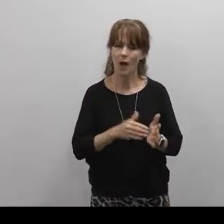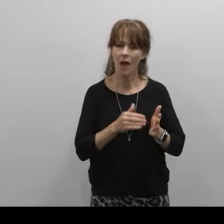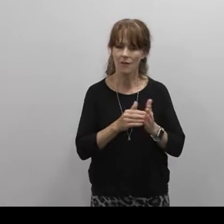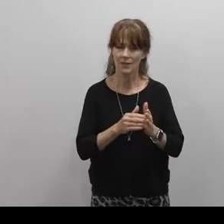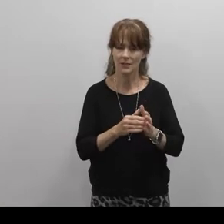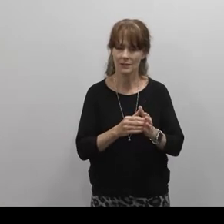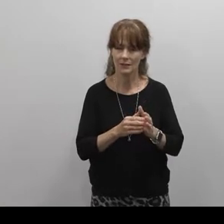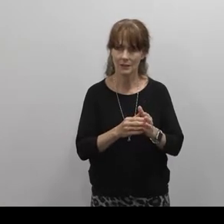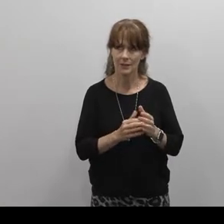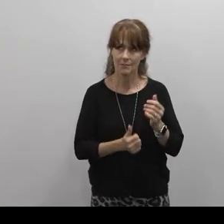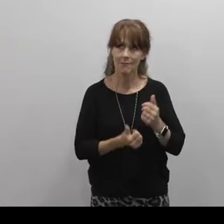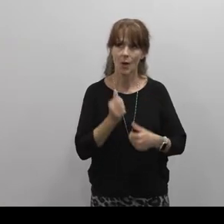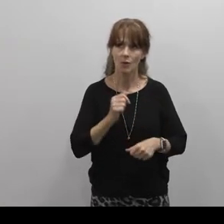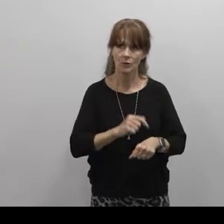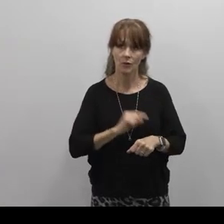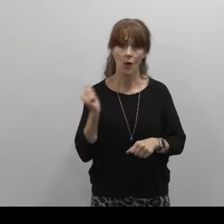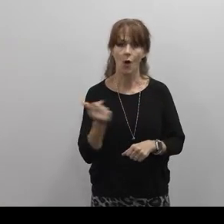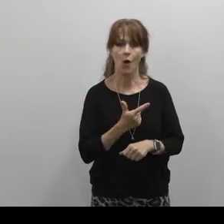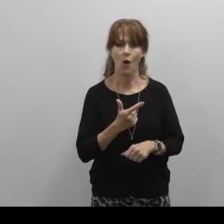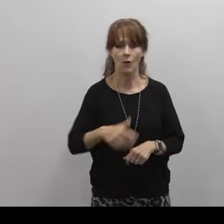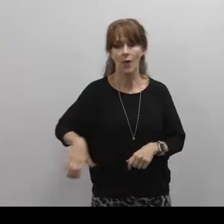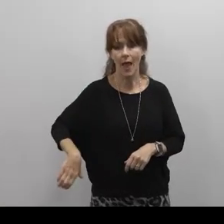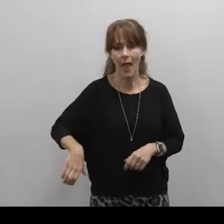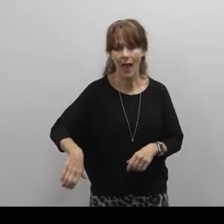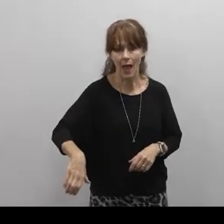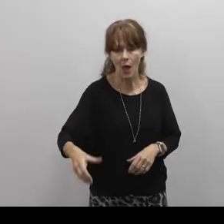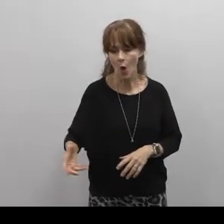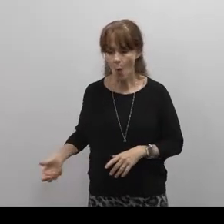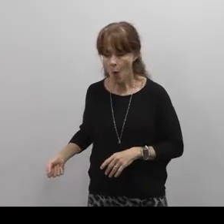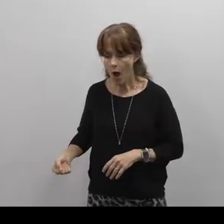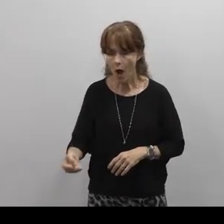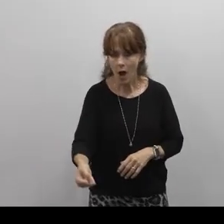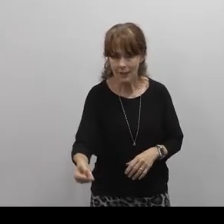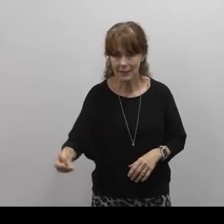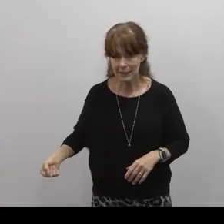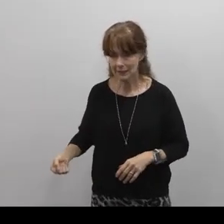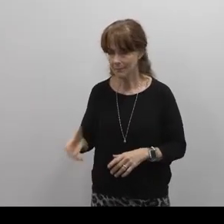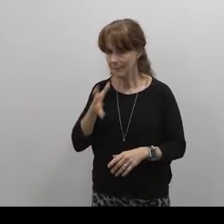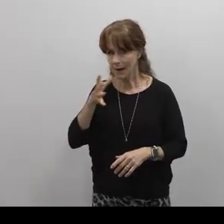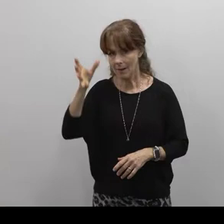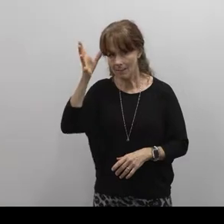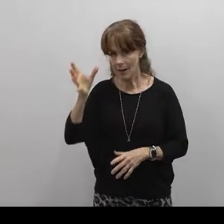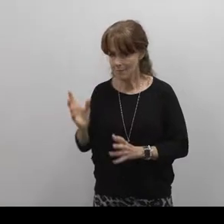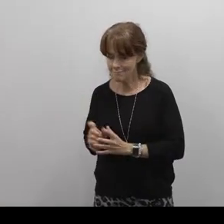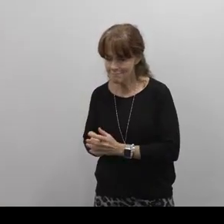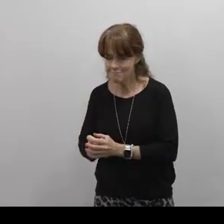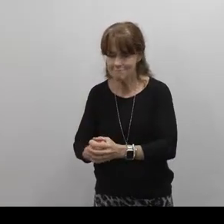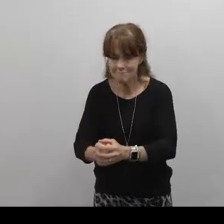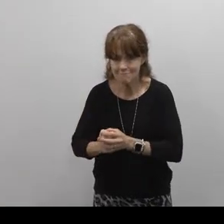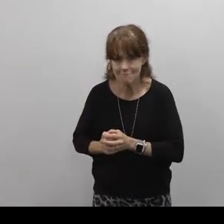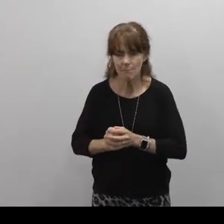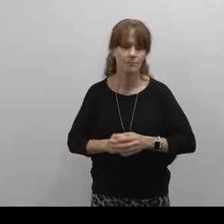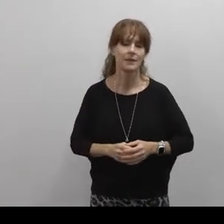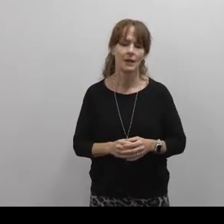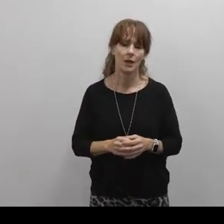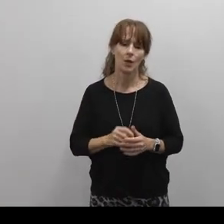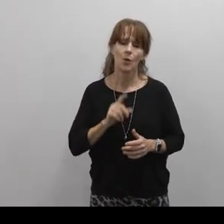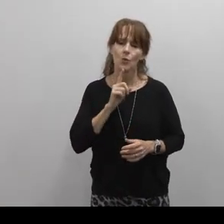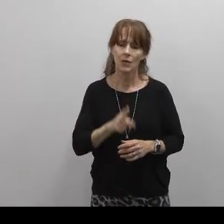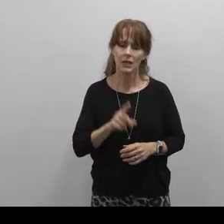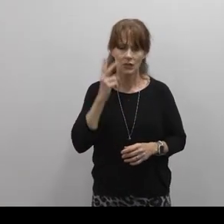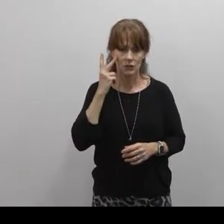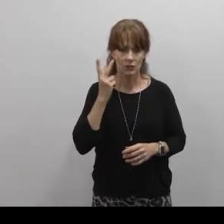not all of those cases, there's going to be the hand-holding and walking them to and from the campus. In as many cases as possible, we should really look